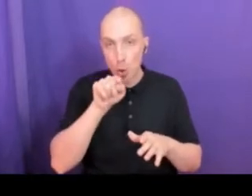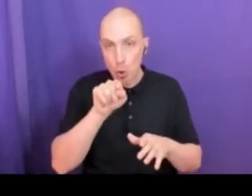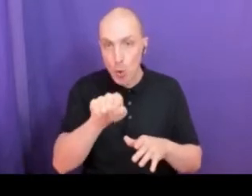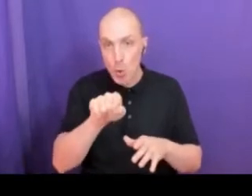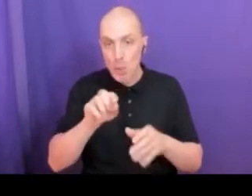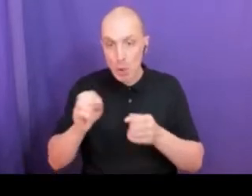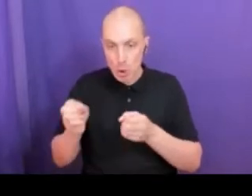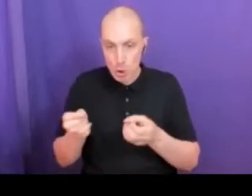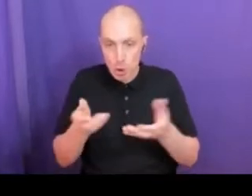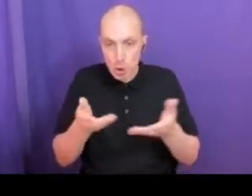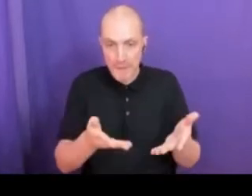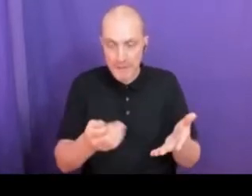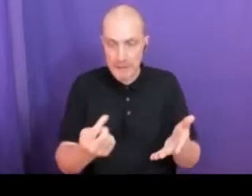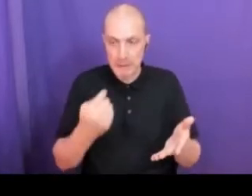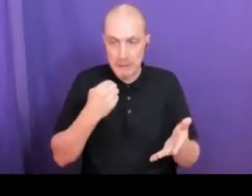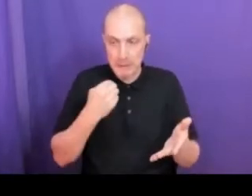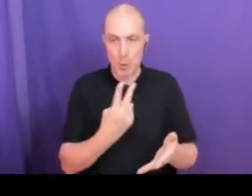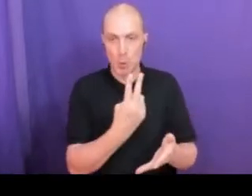on services in the interim.